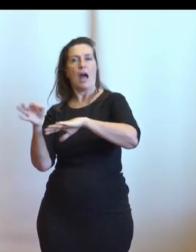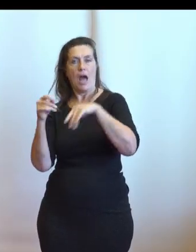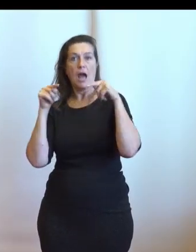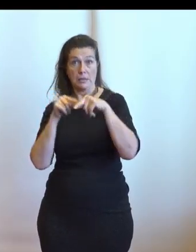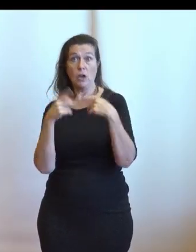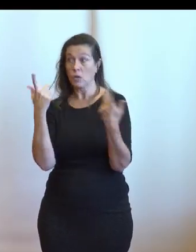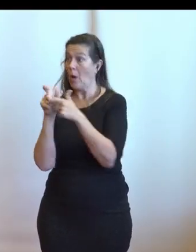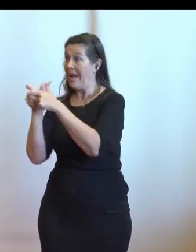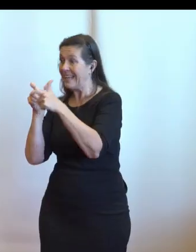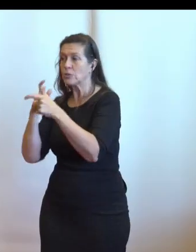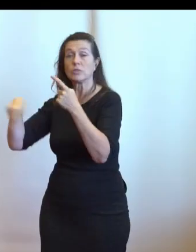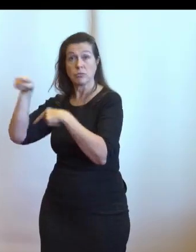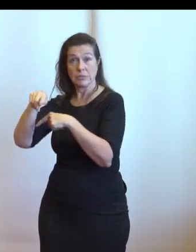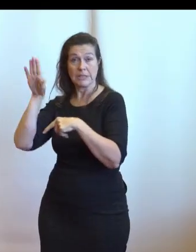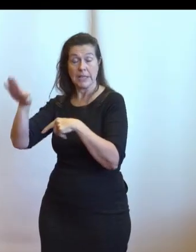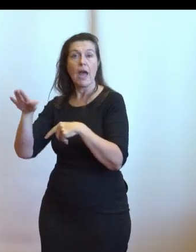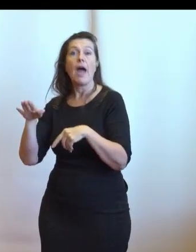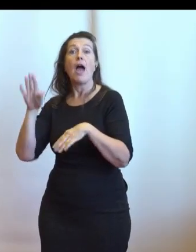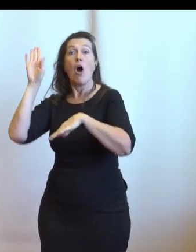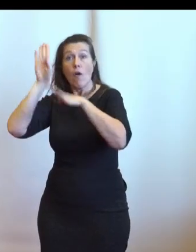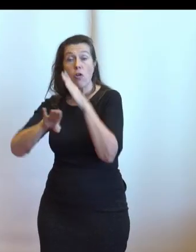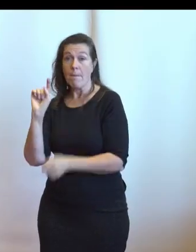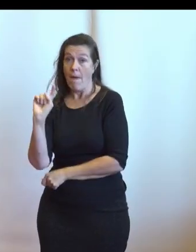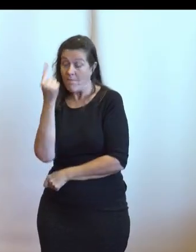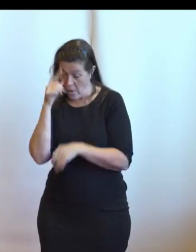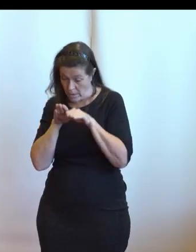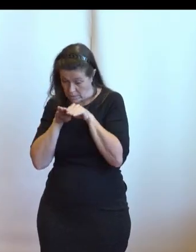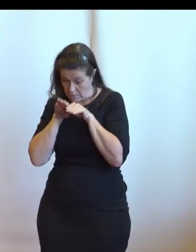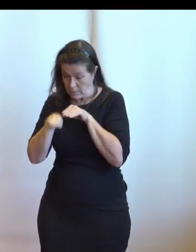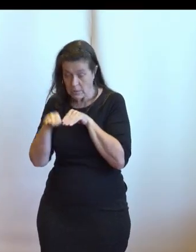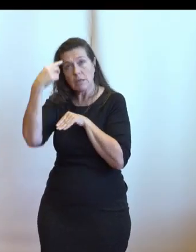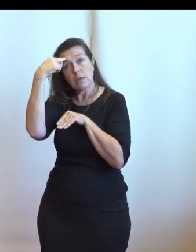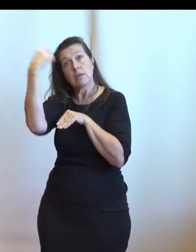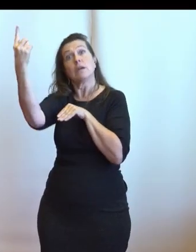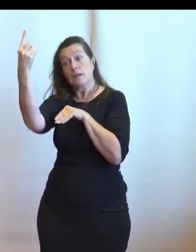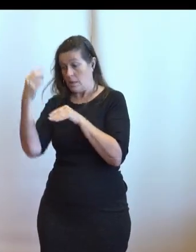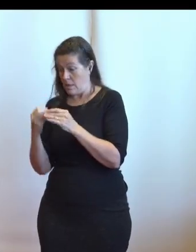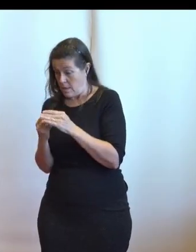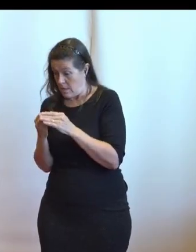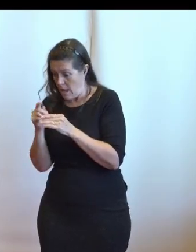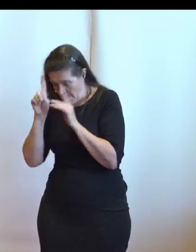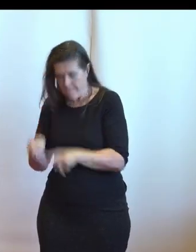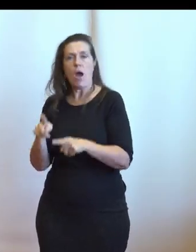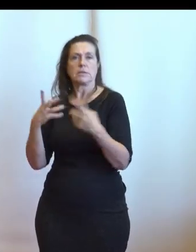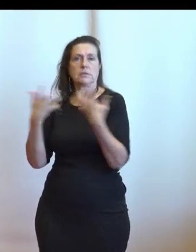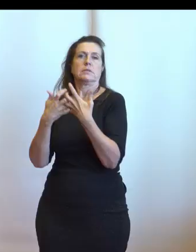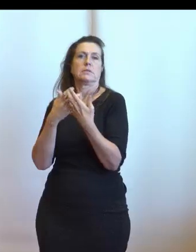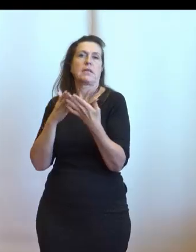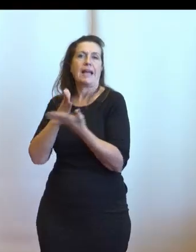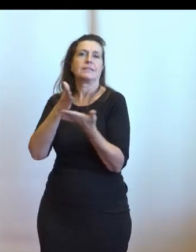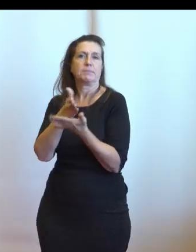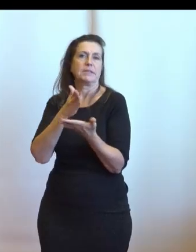members to embed from the very beginning all accessibility features in their products and, of